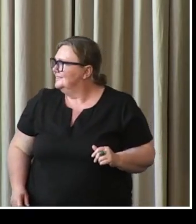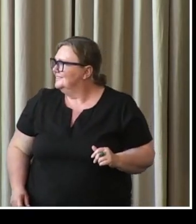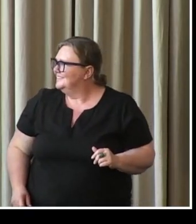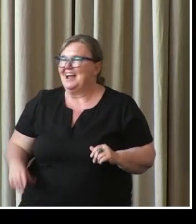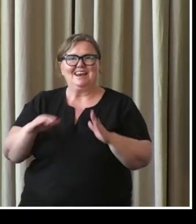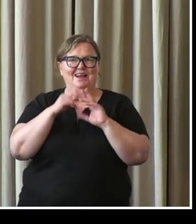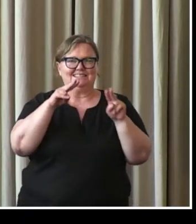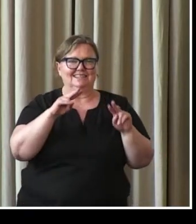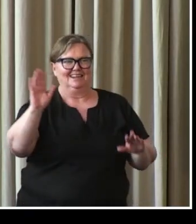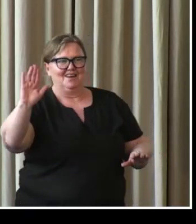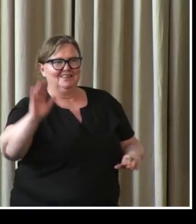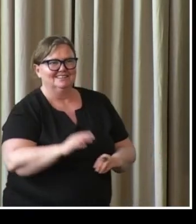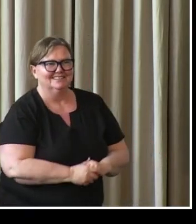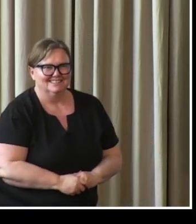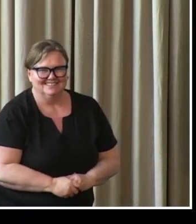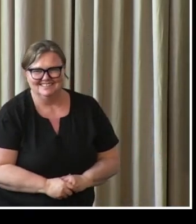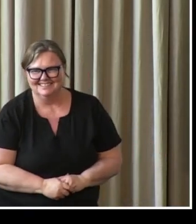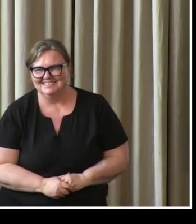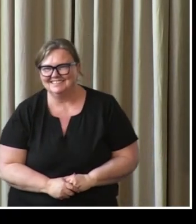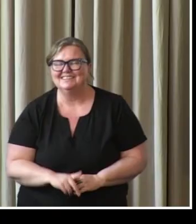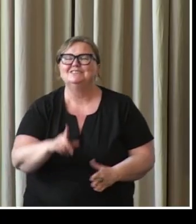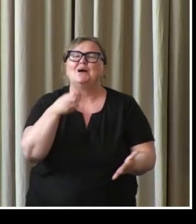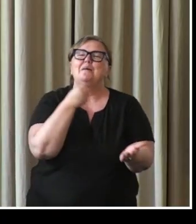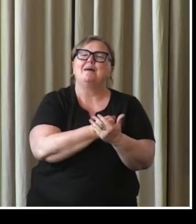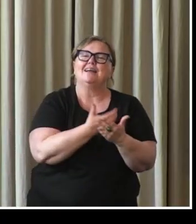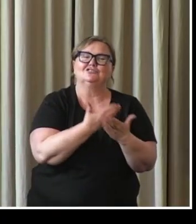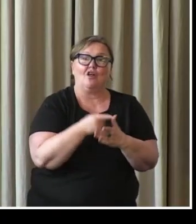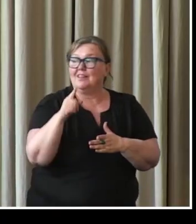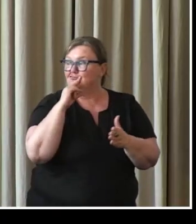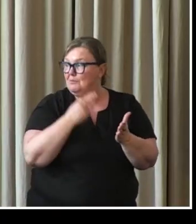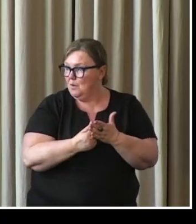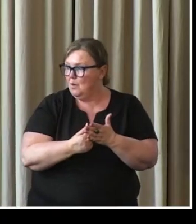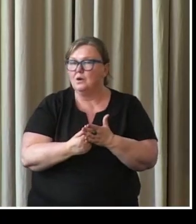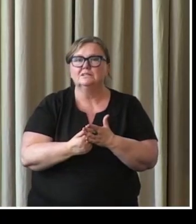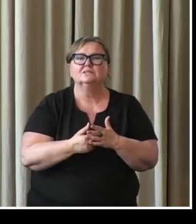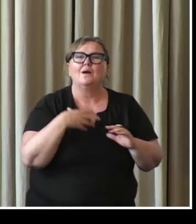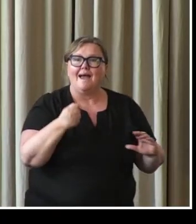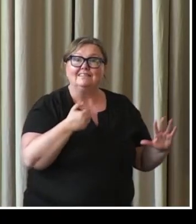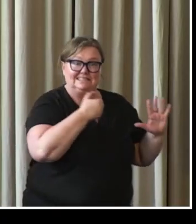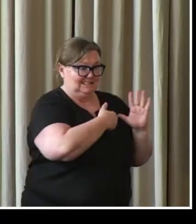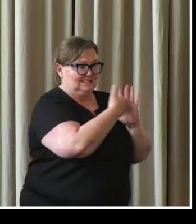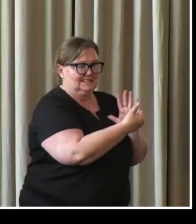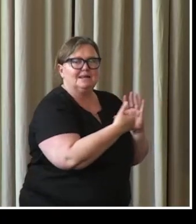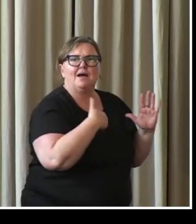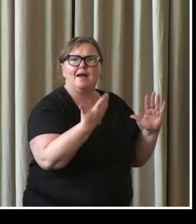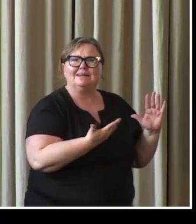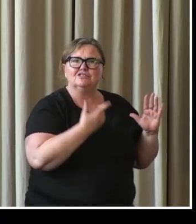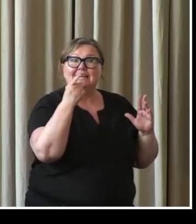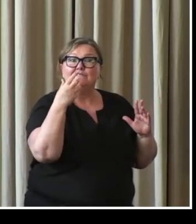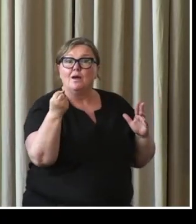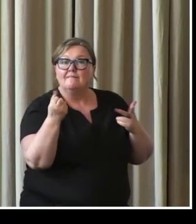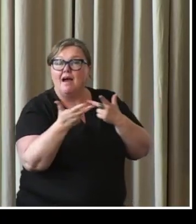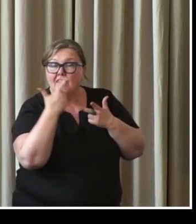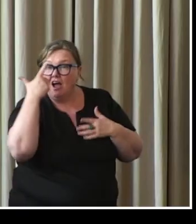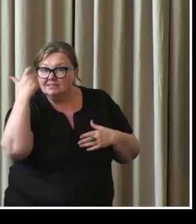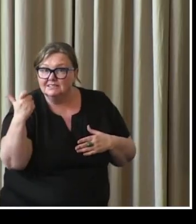I can see you now. Around what we might do based on what's come out of this report. But we're really interested in other ideas for